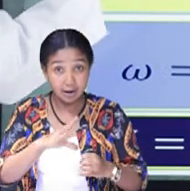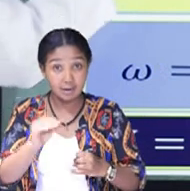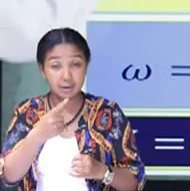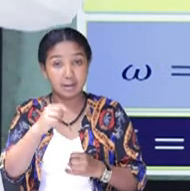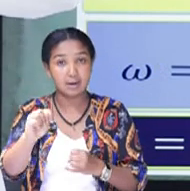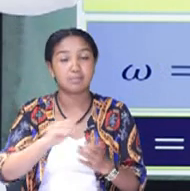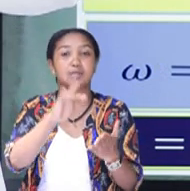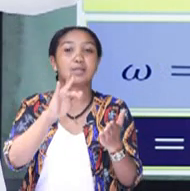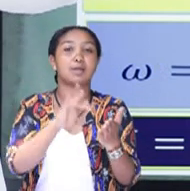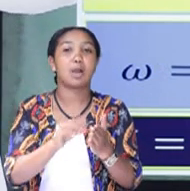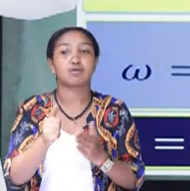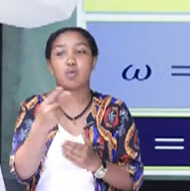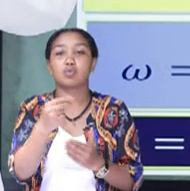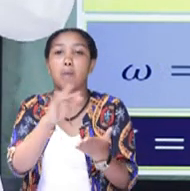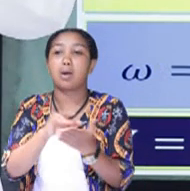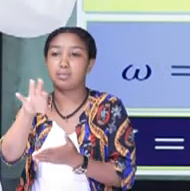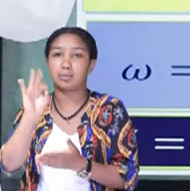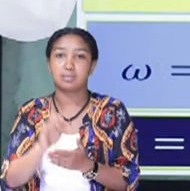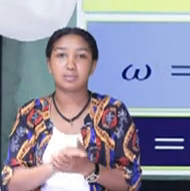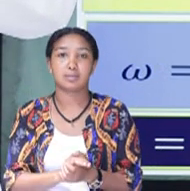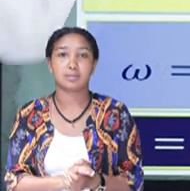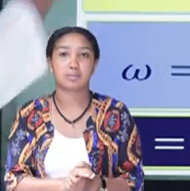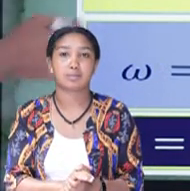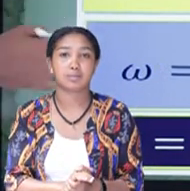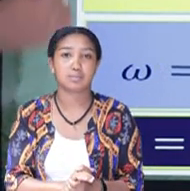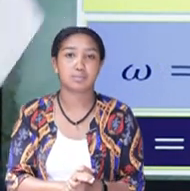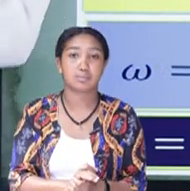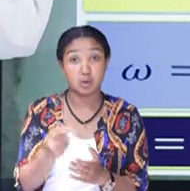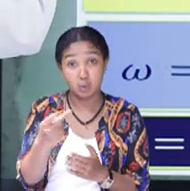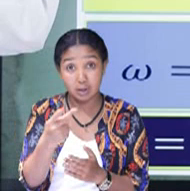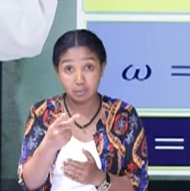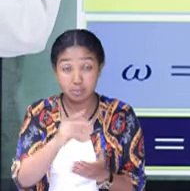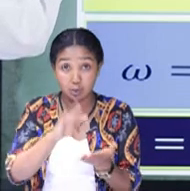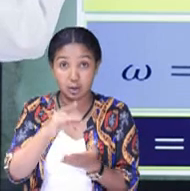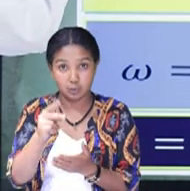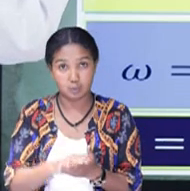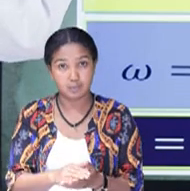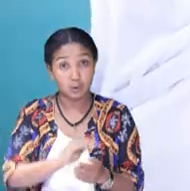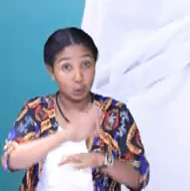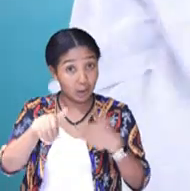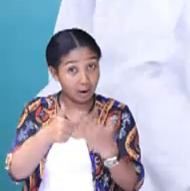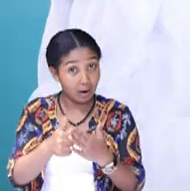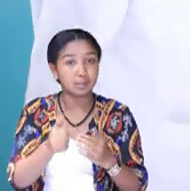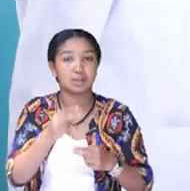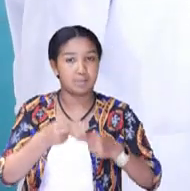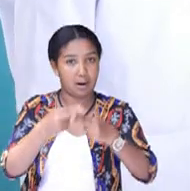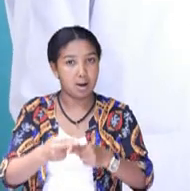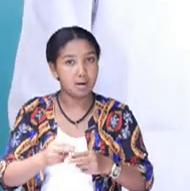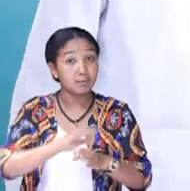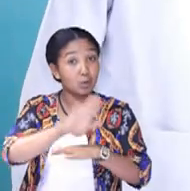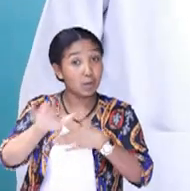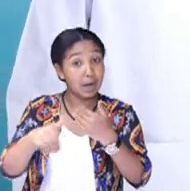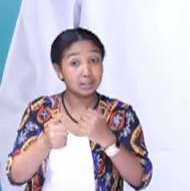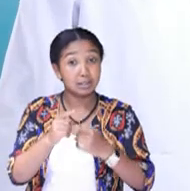acceleration and the centripetal acceleration. And it's acting somewhere in between. This is known as total acceleration. And